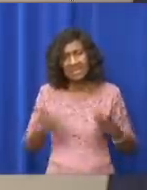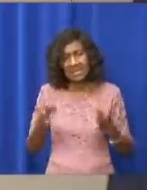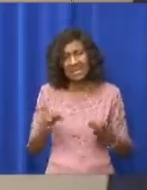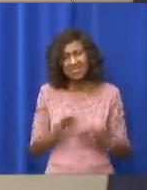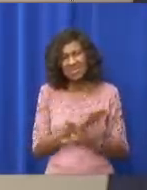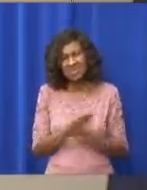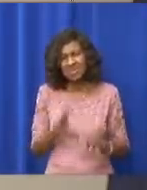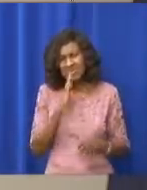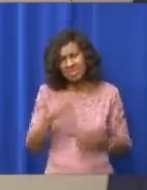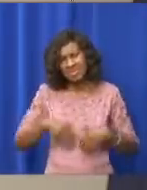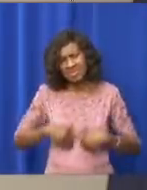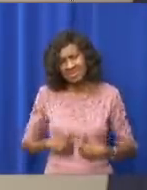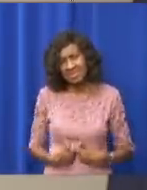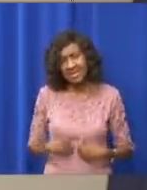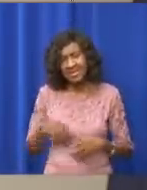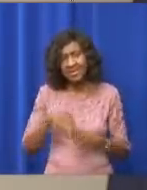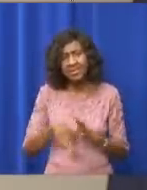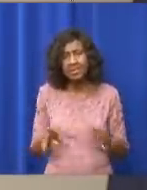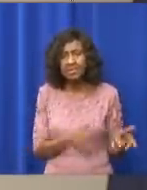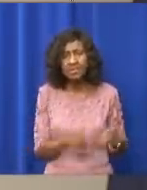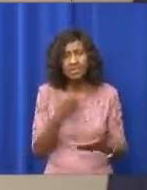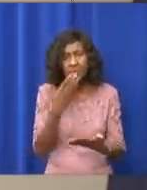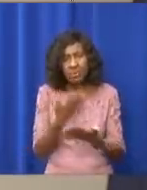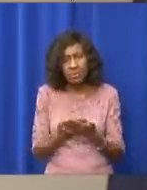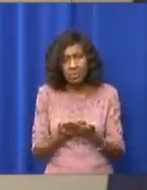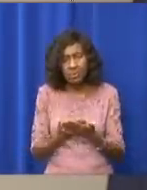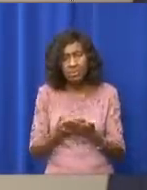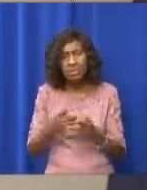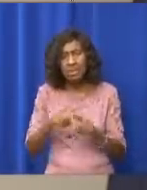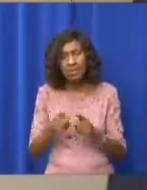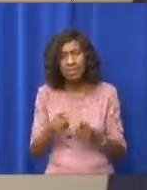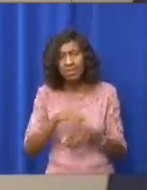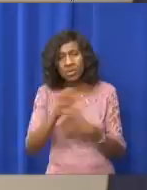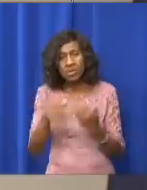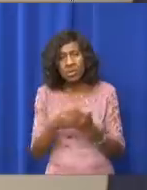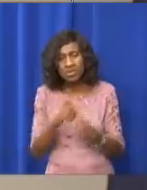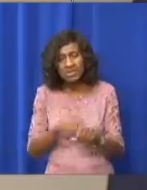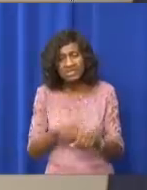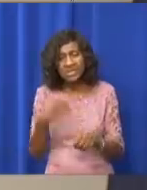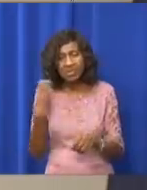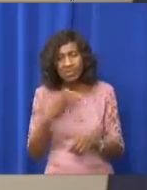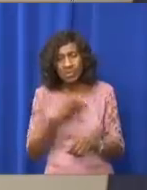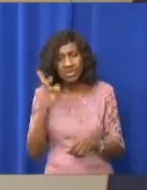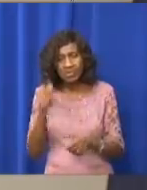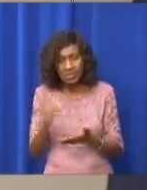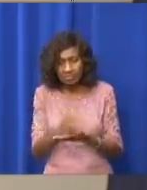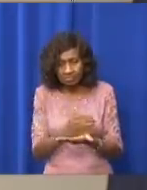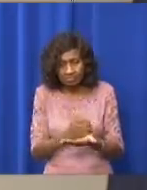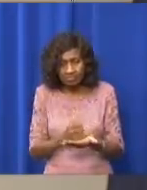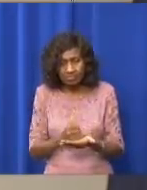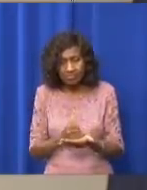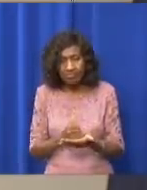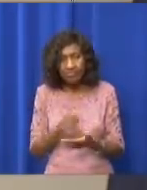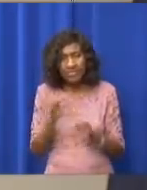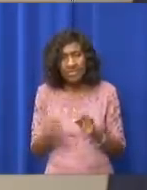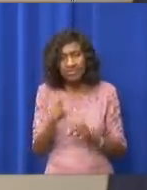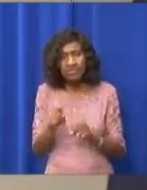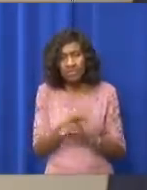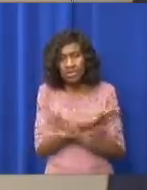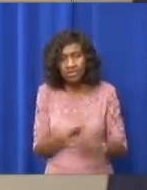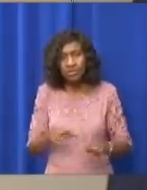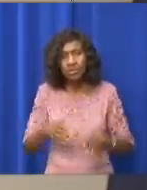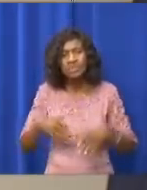good. For all the proper time, we reap a harvest if we do not give up. Therefore, as we